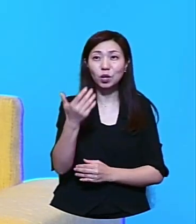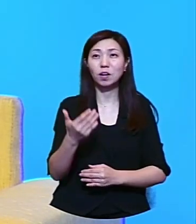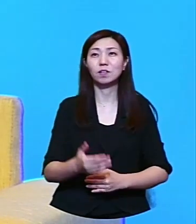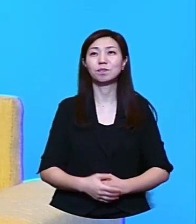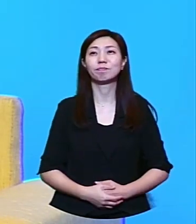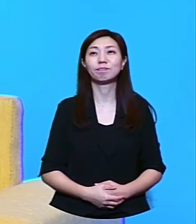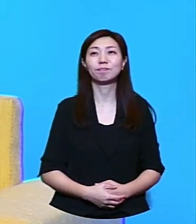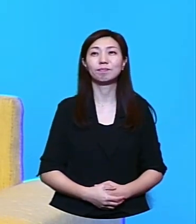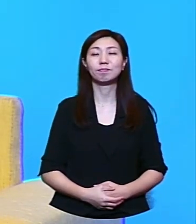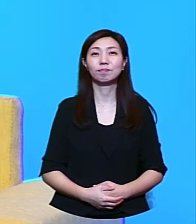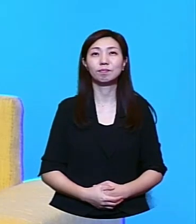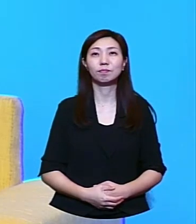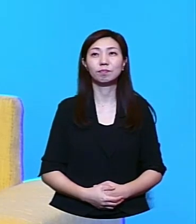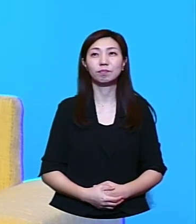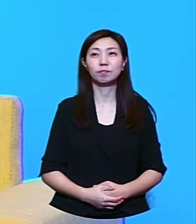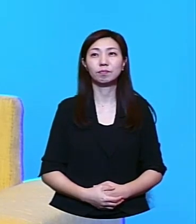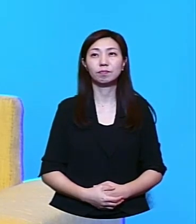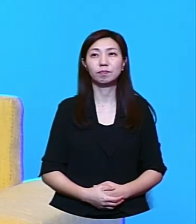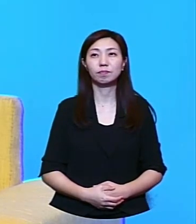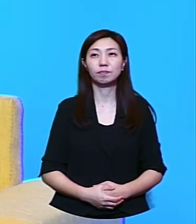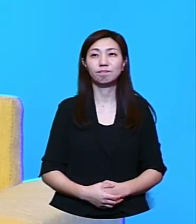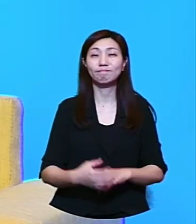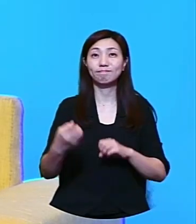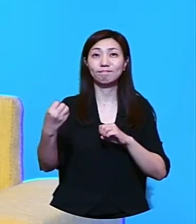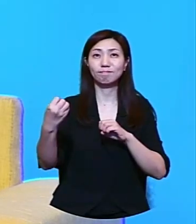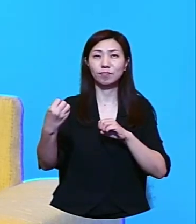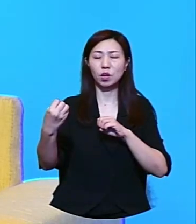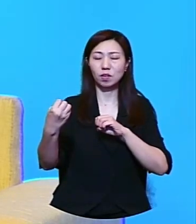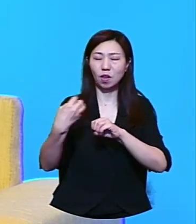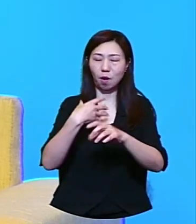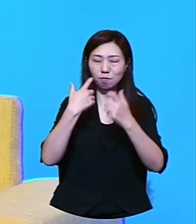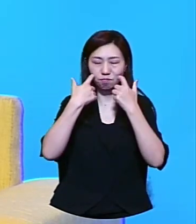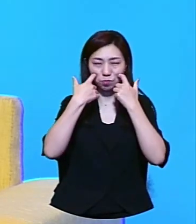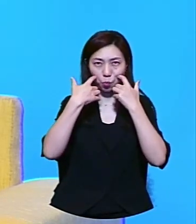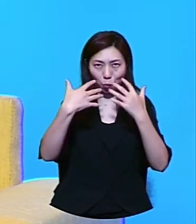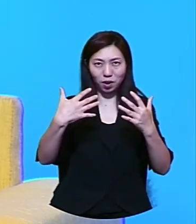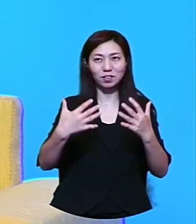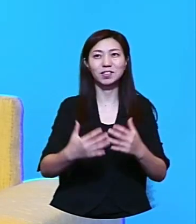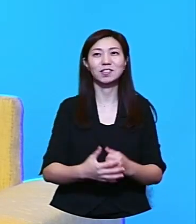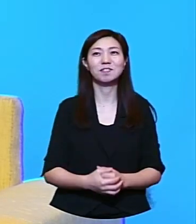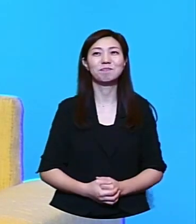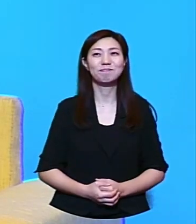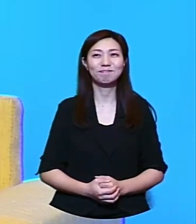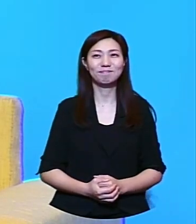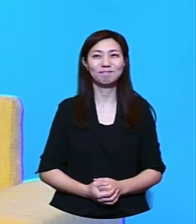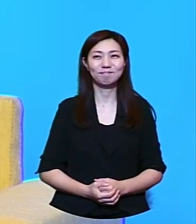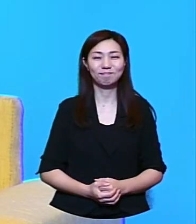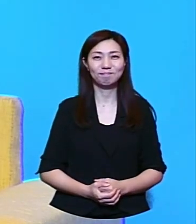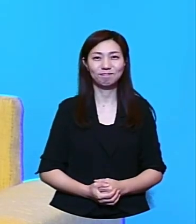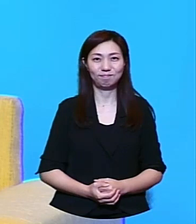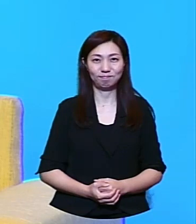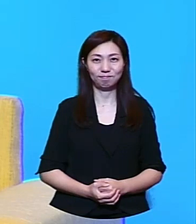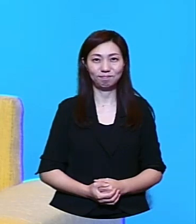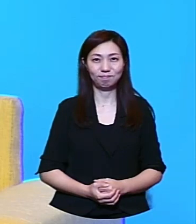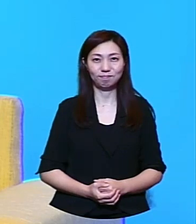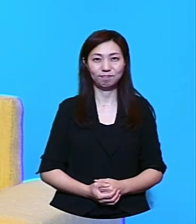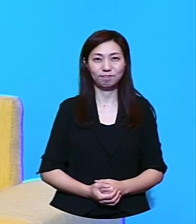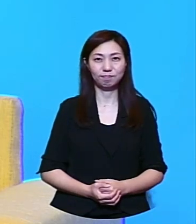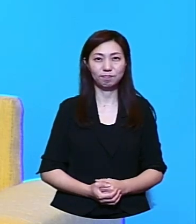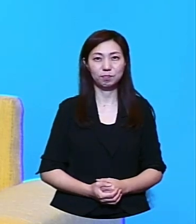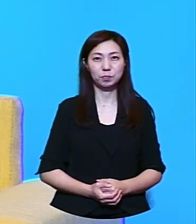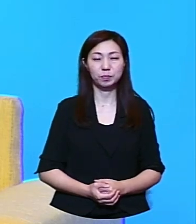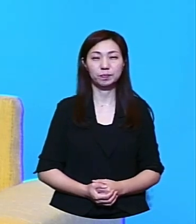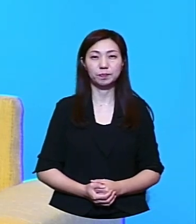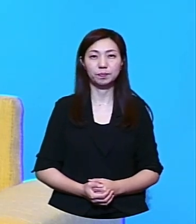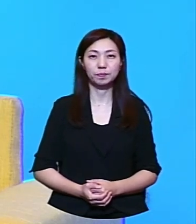Your answer was very clear, I guess. Thank you very much again. And I'd like to turn